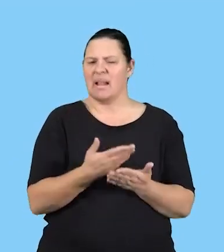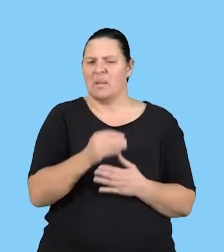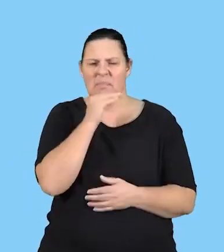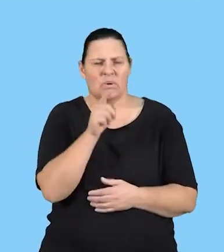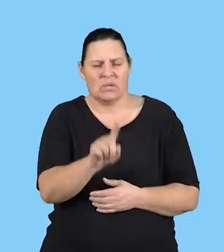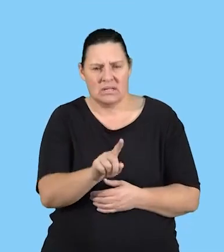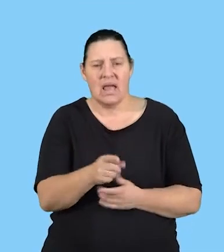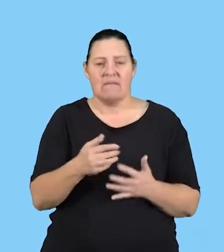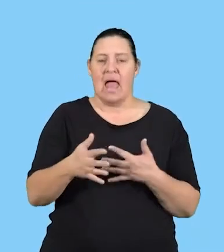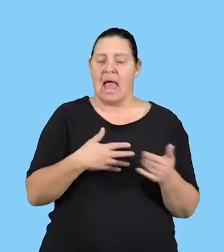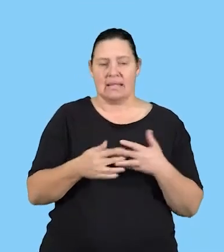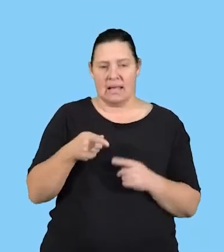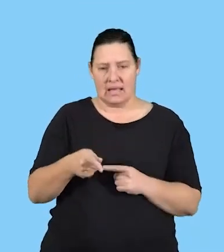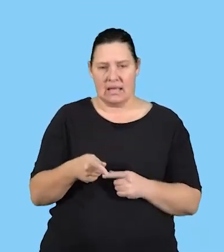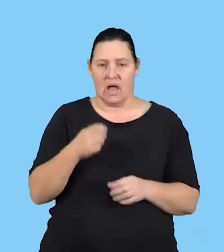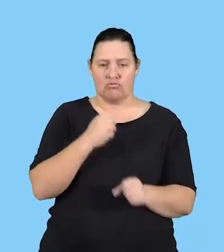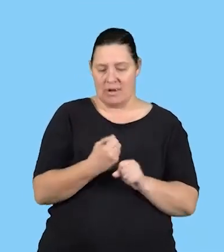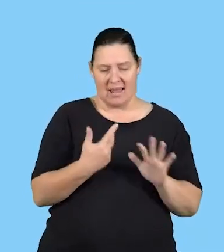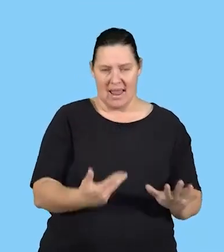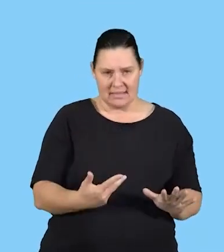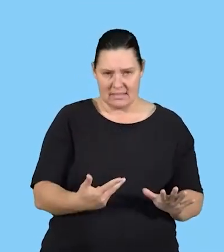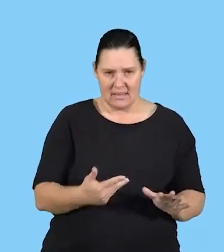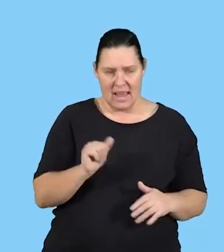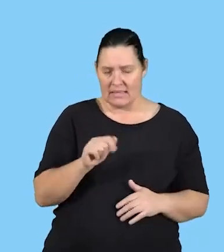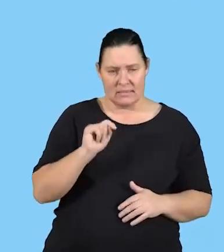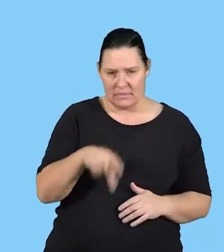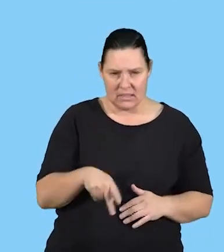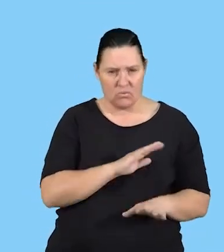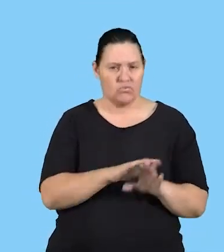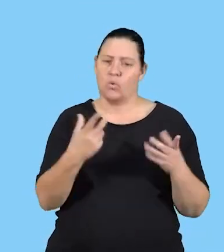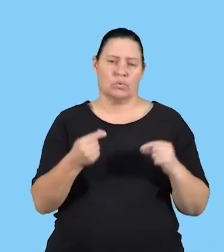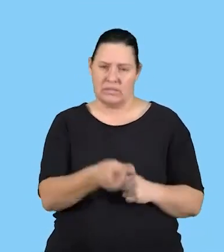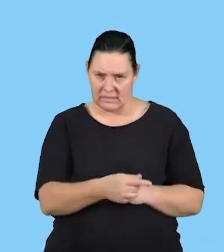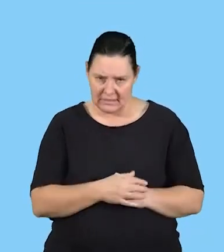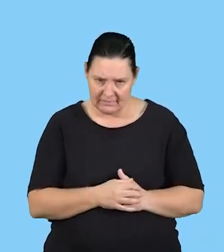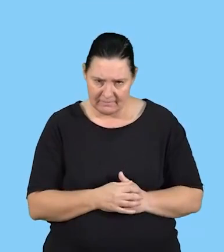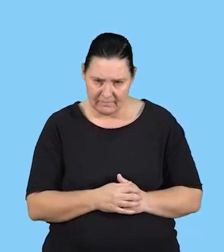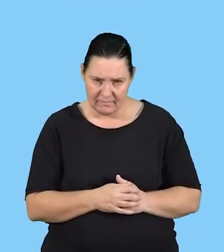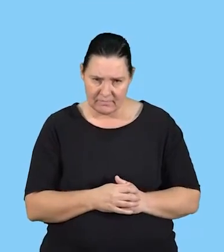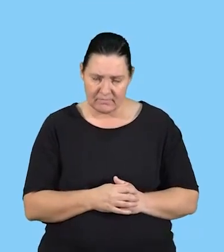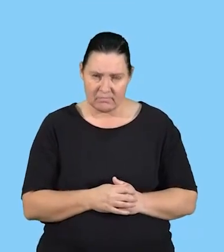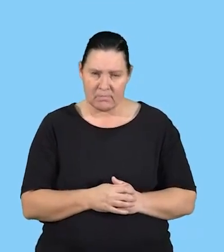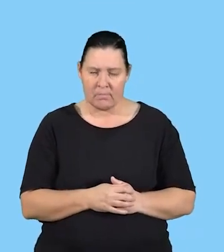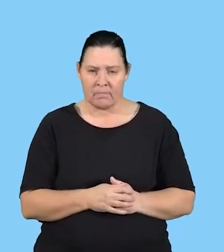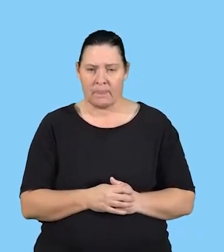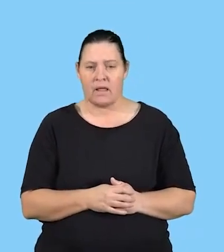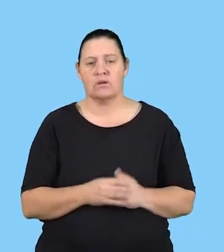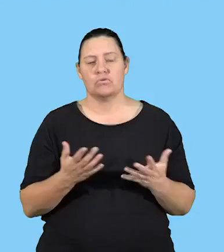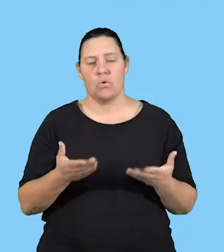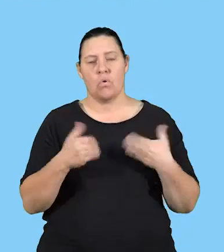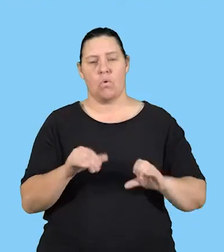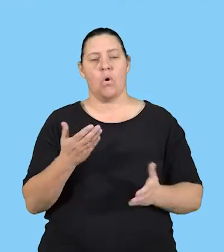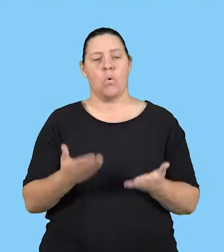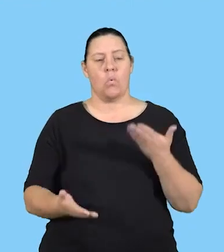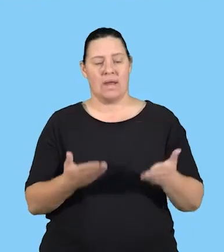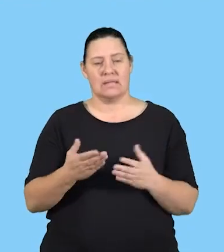data handling is not there in grade 8 ATP, then you are not going to assess data handling. Coming to the weighting for